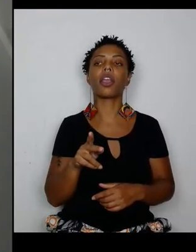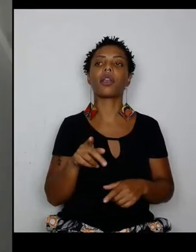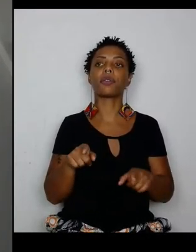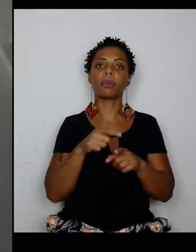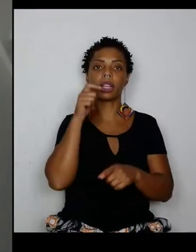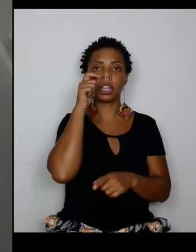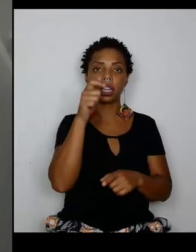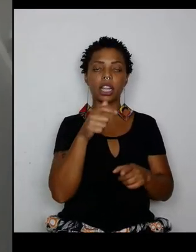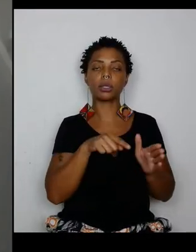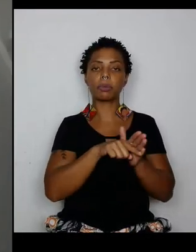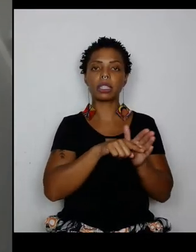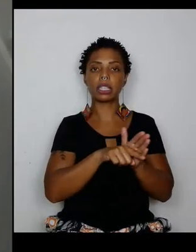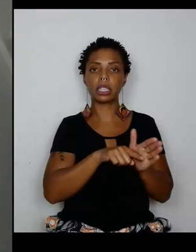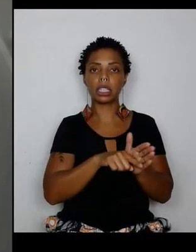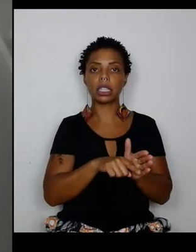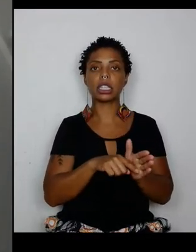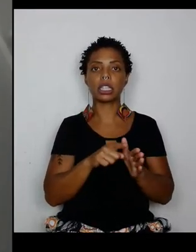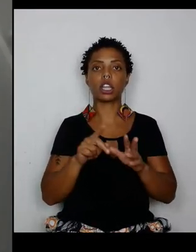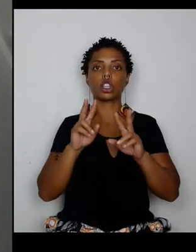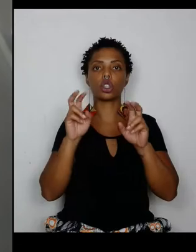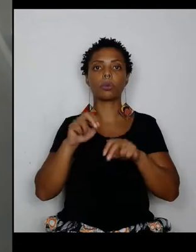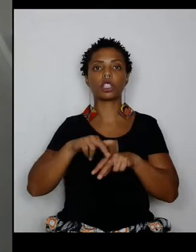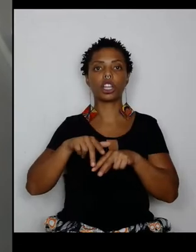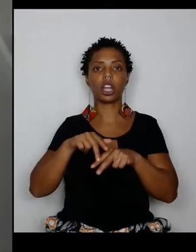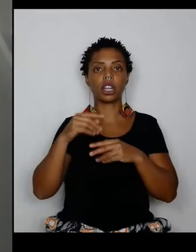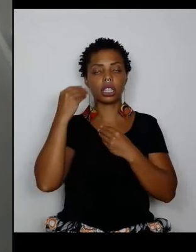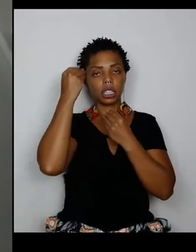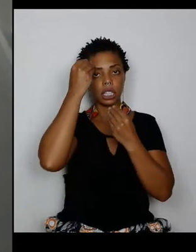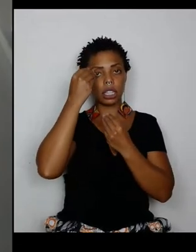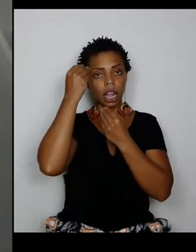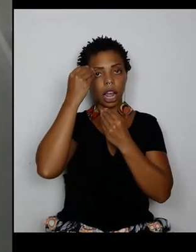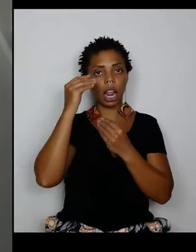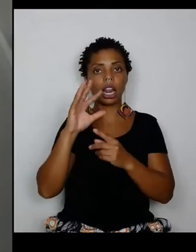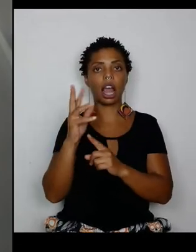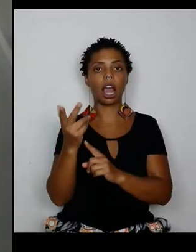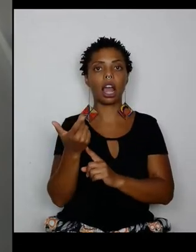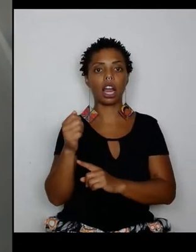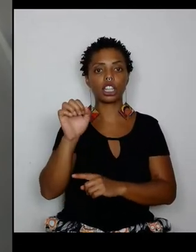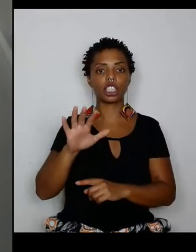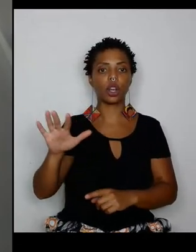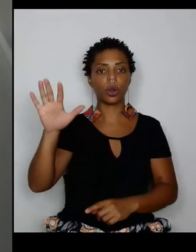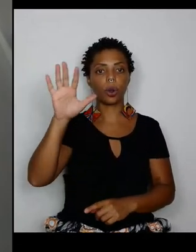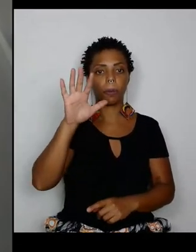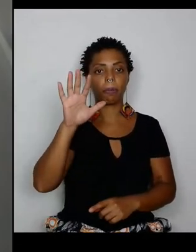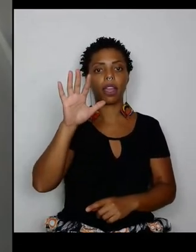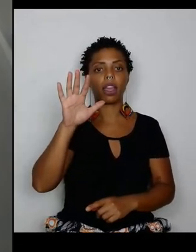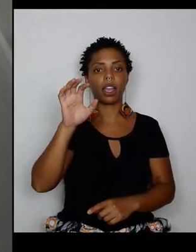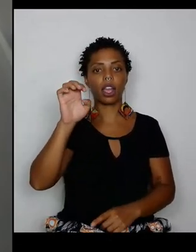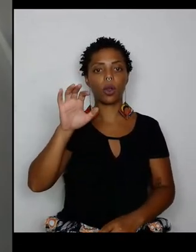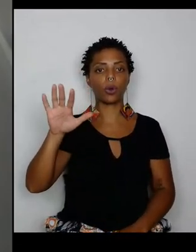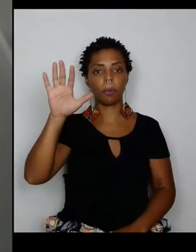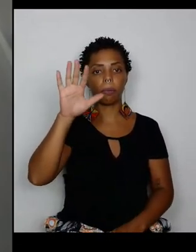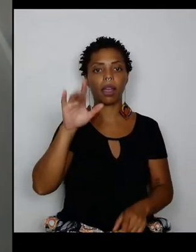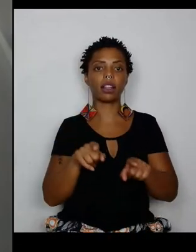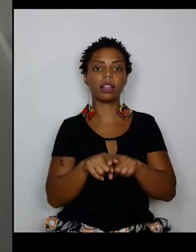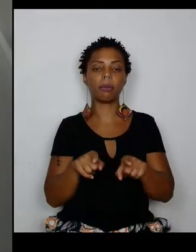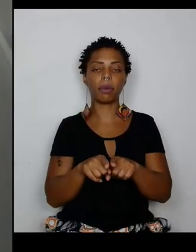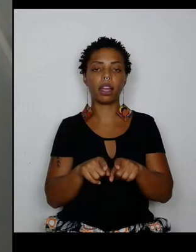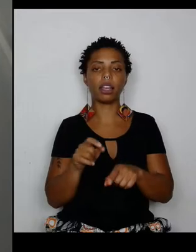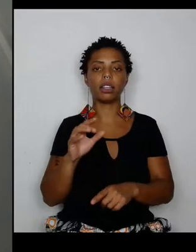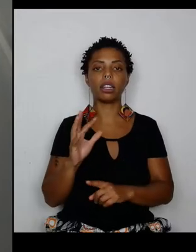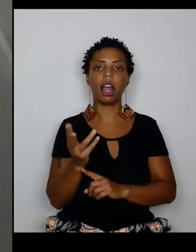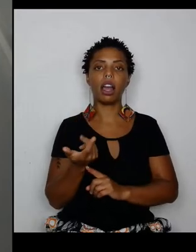research interests have focused on questions of gender and sexuality in european art as well as on contemporary